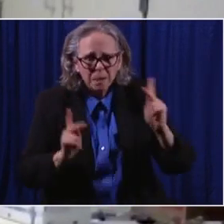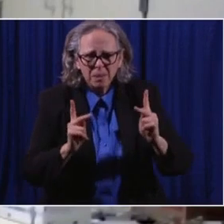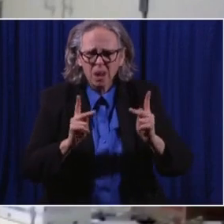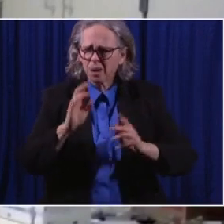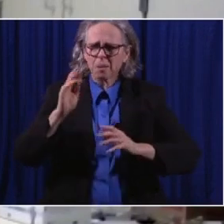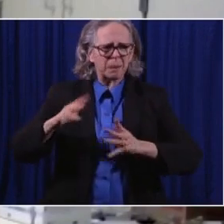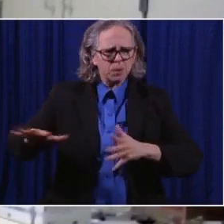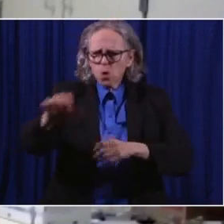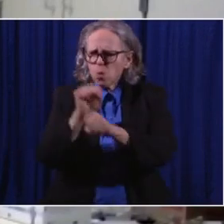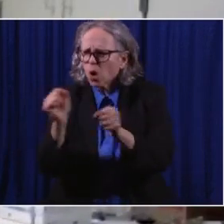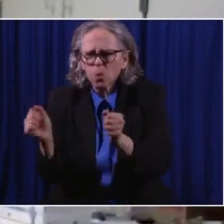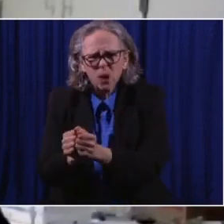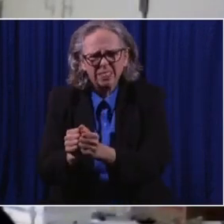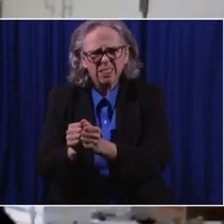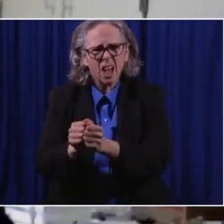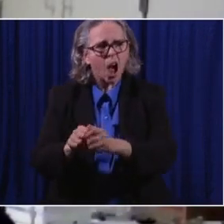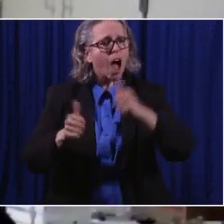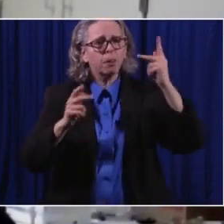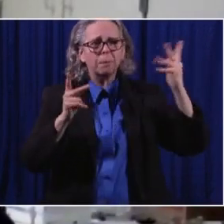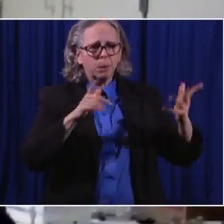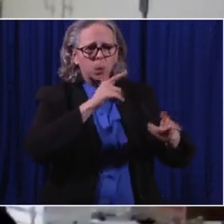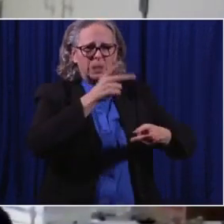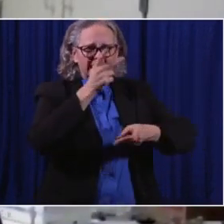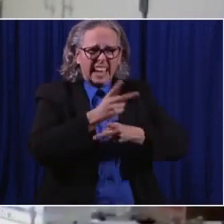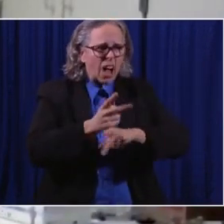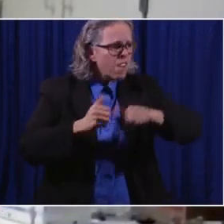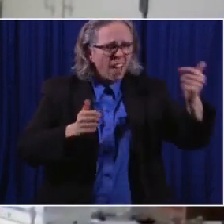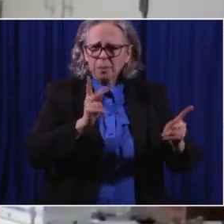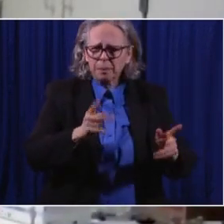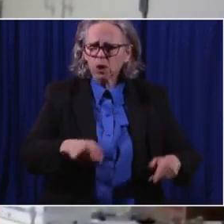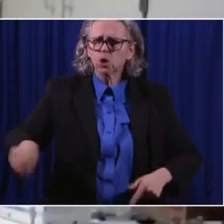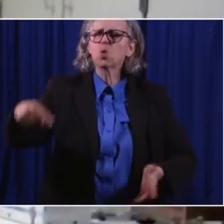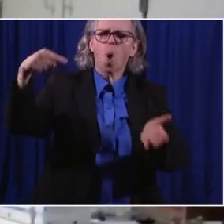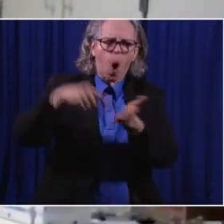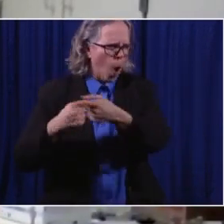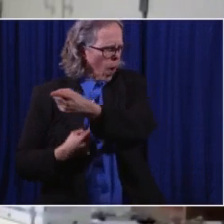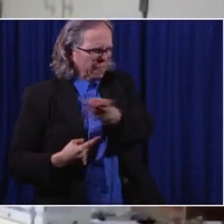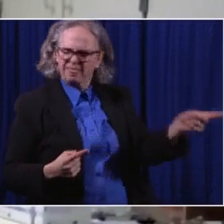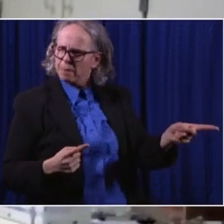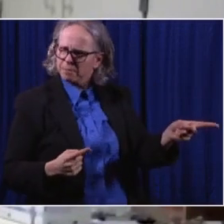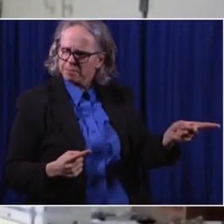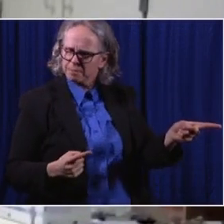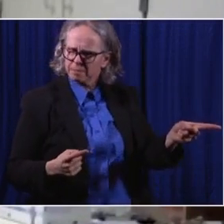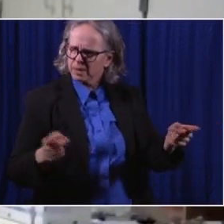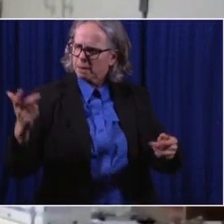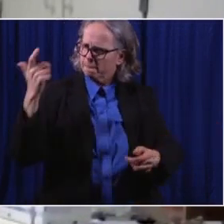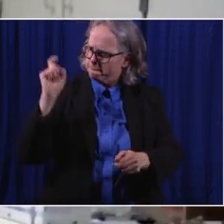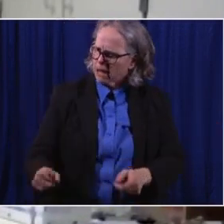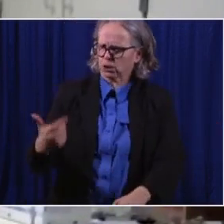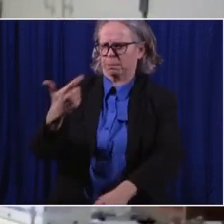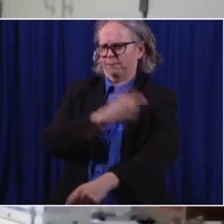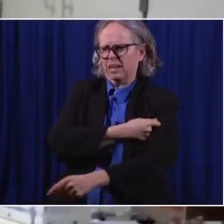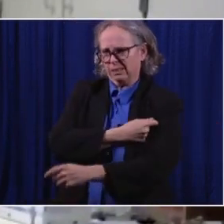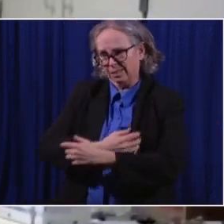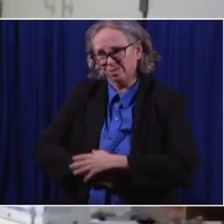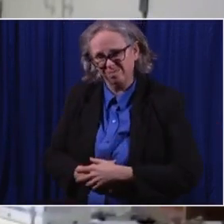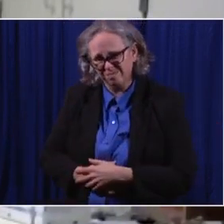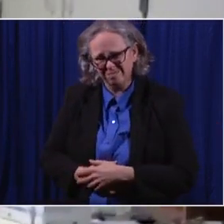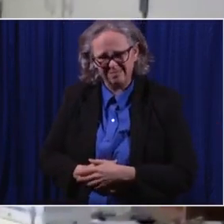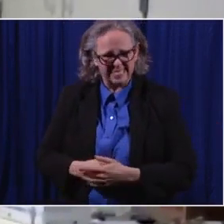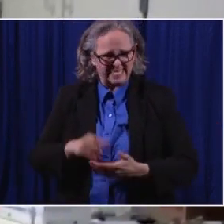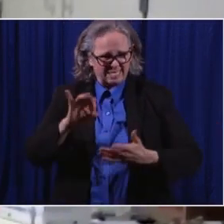take care of to get this vaccination. You know, we need to get life back to the way it was. And